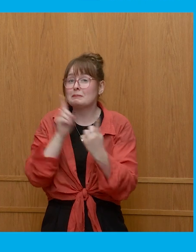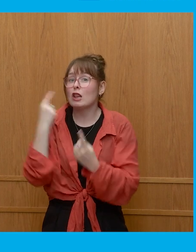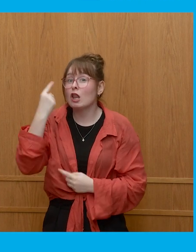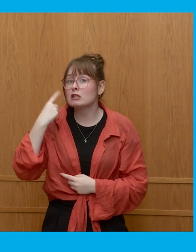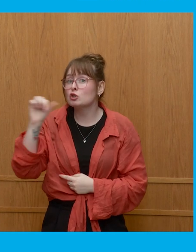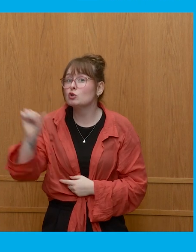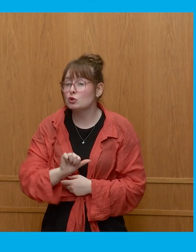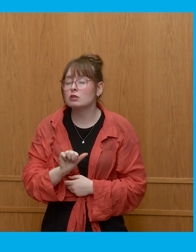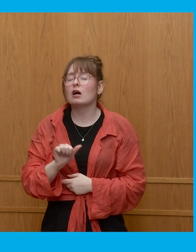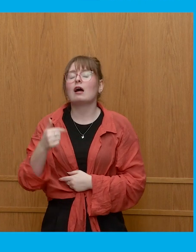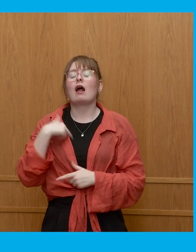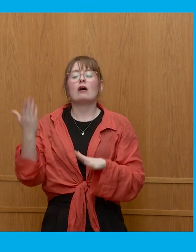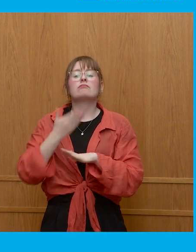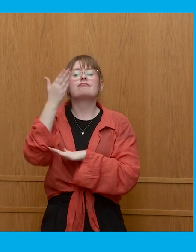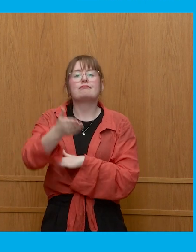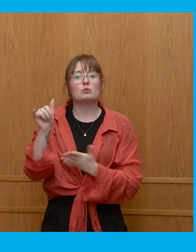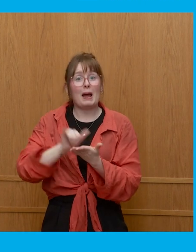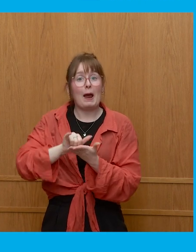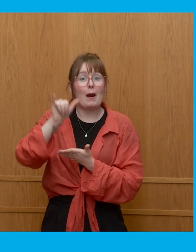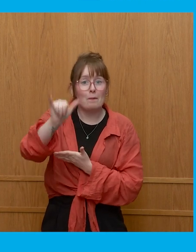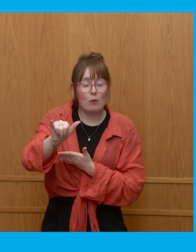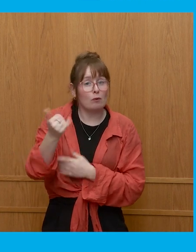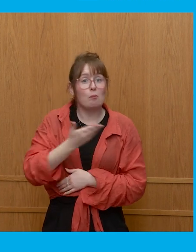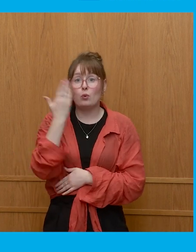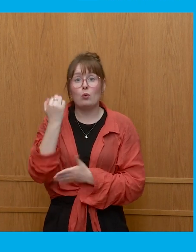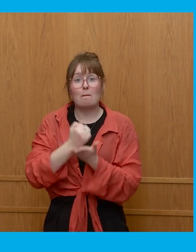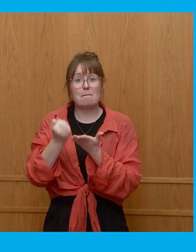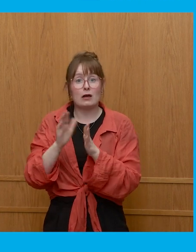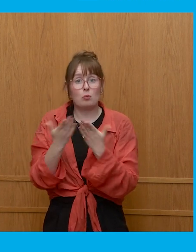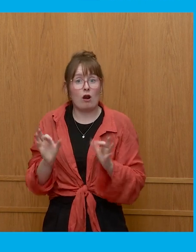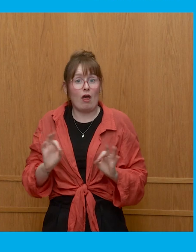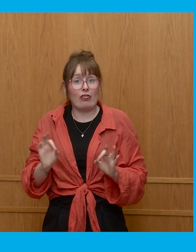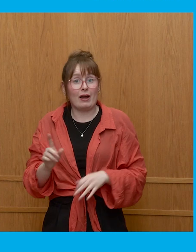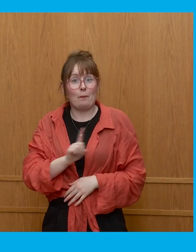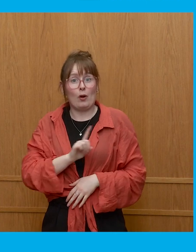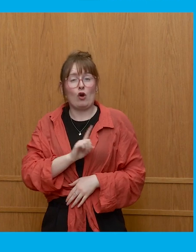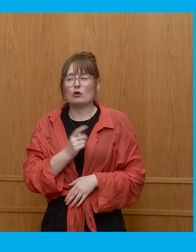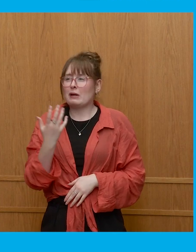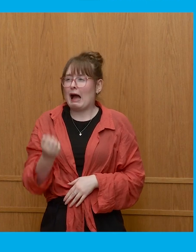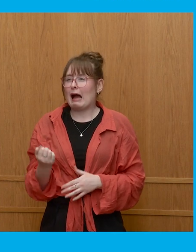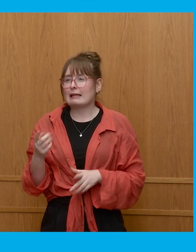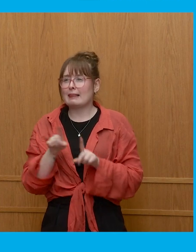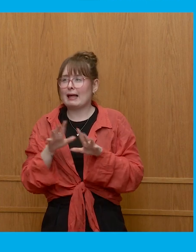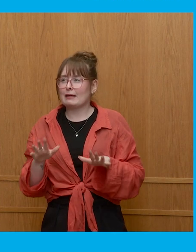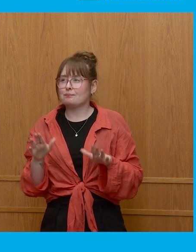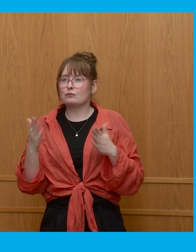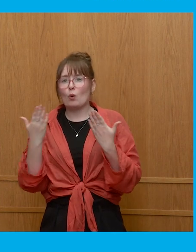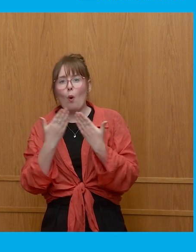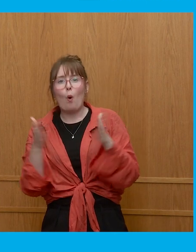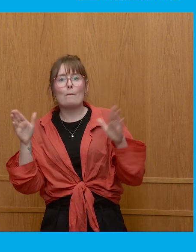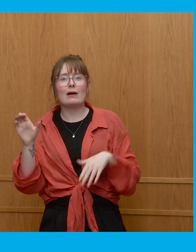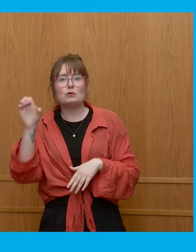And I went to the airport without passport because there was this open